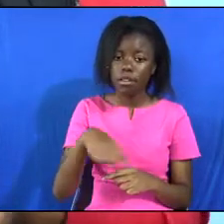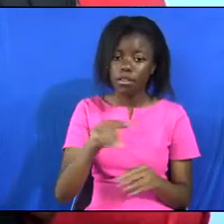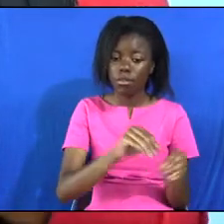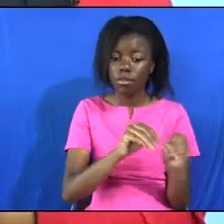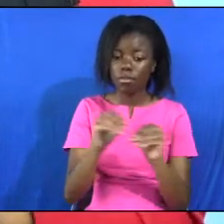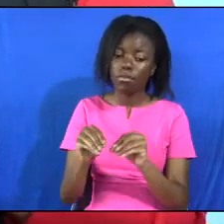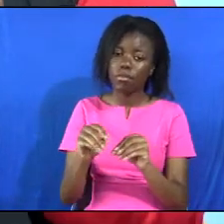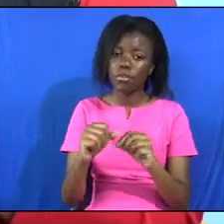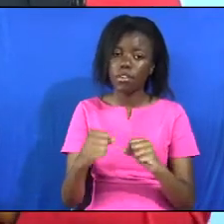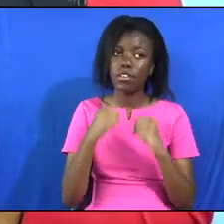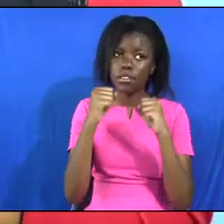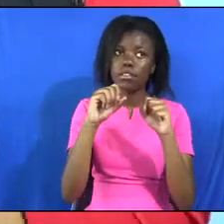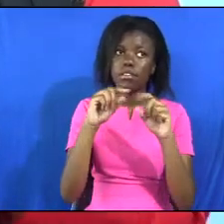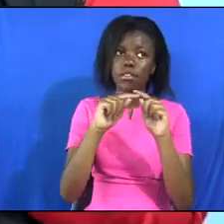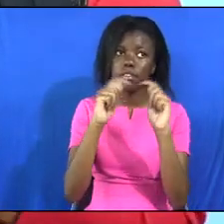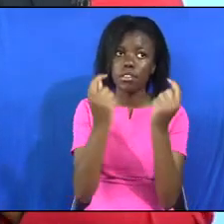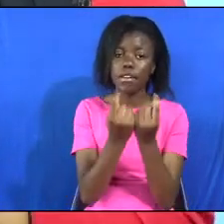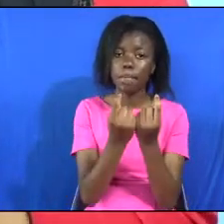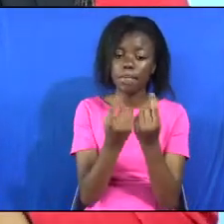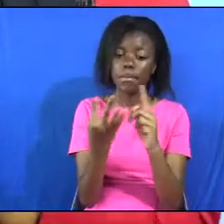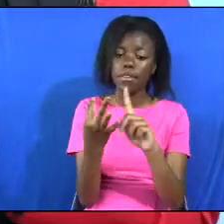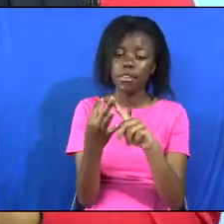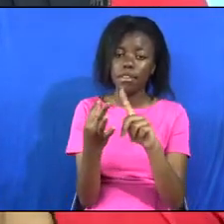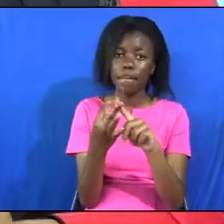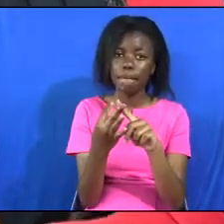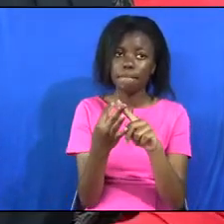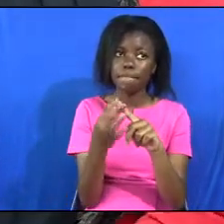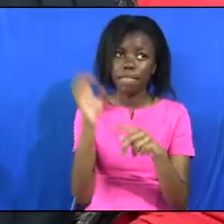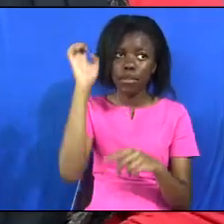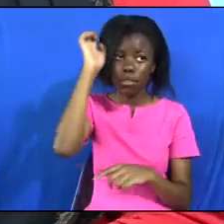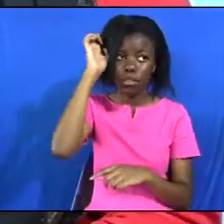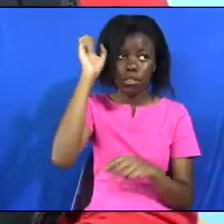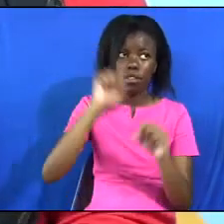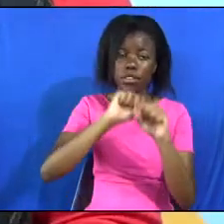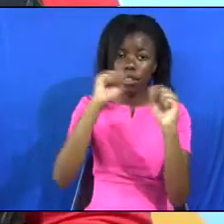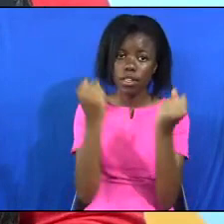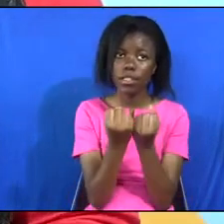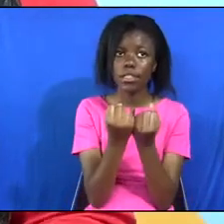team. Therefore, the third thing is to educate society.